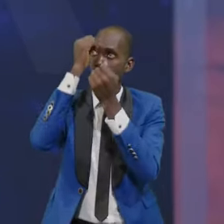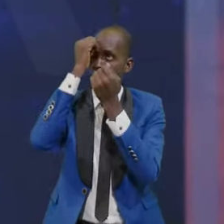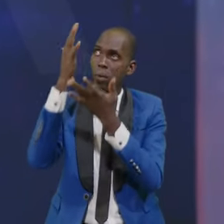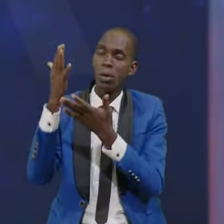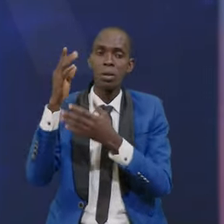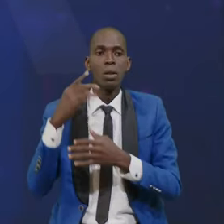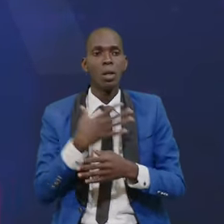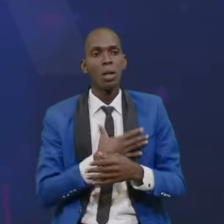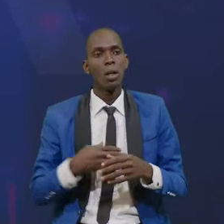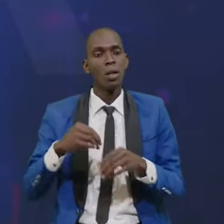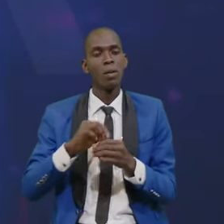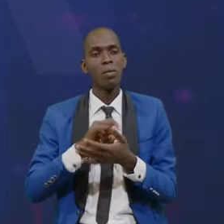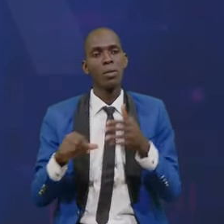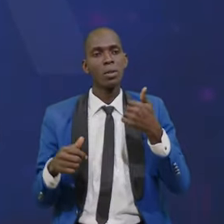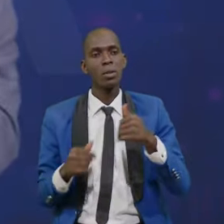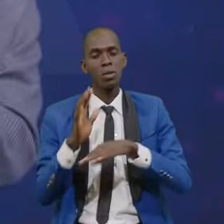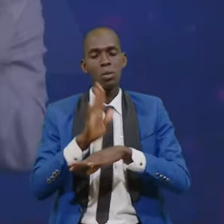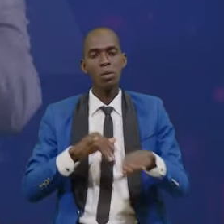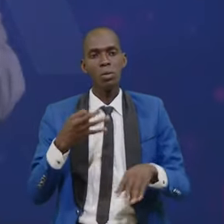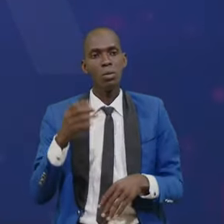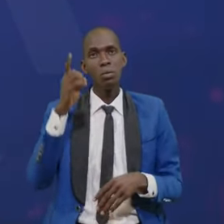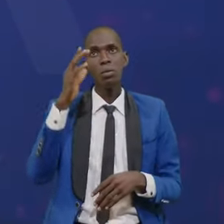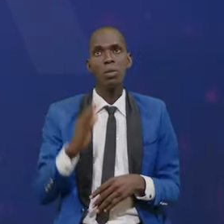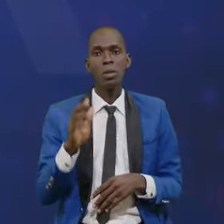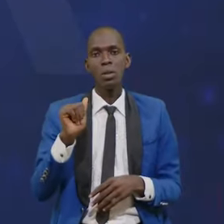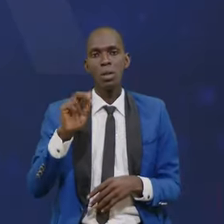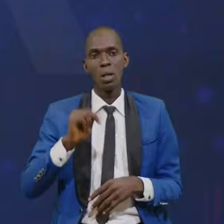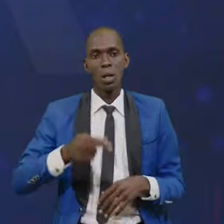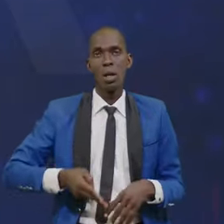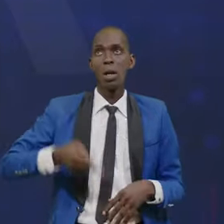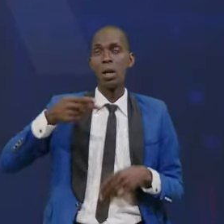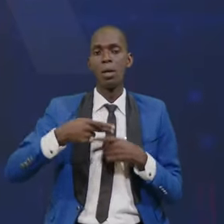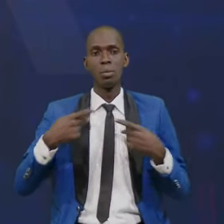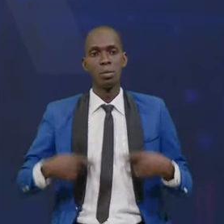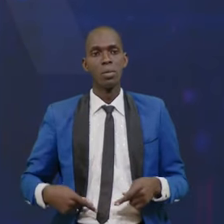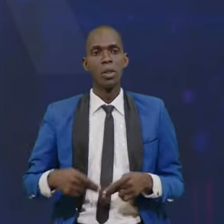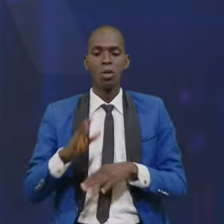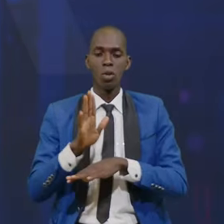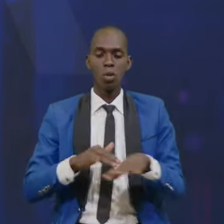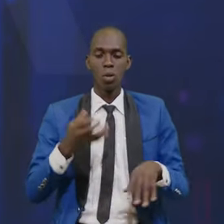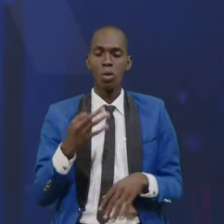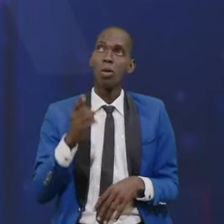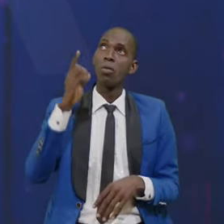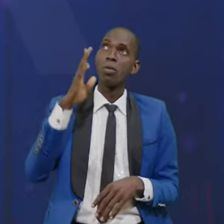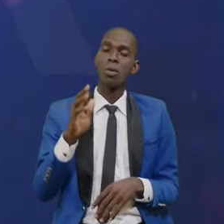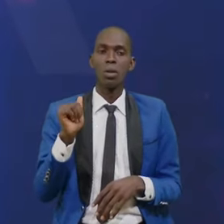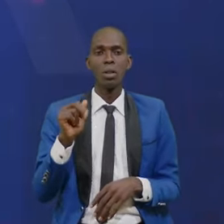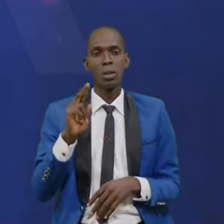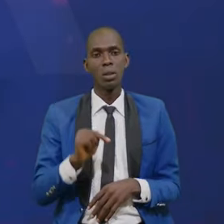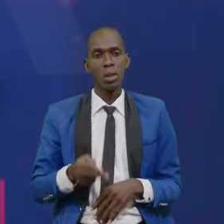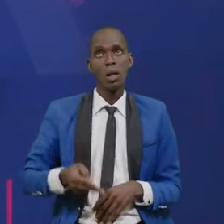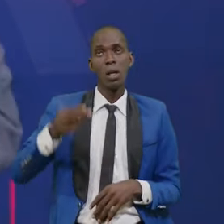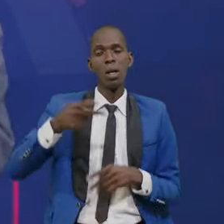in verse 10, called of God and high priest, called of God and high priest after